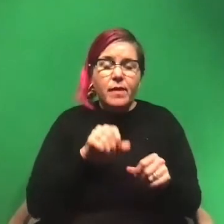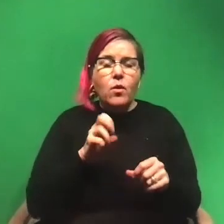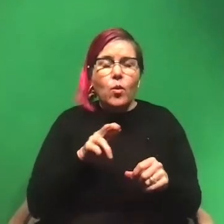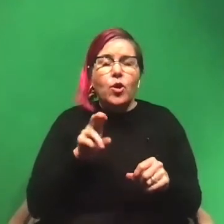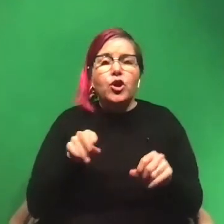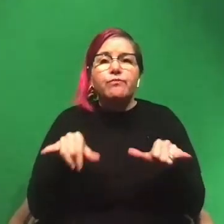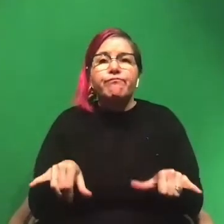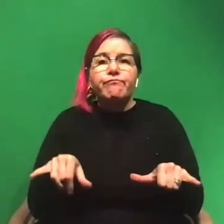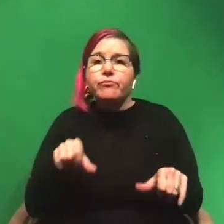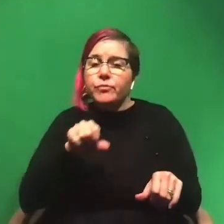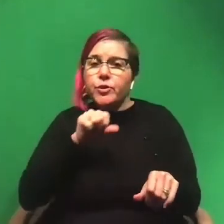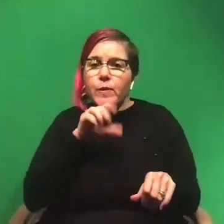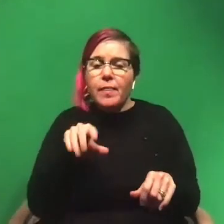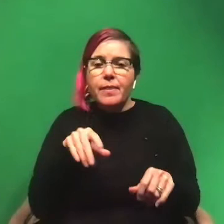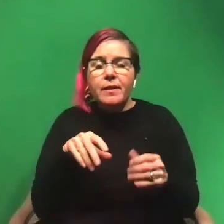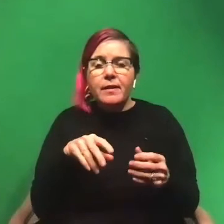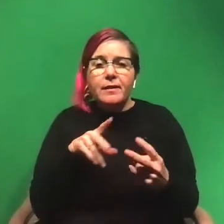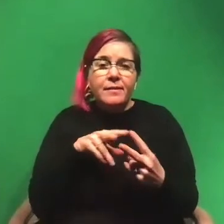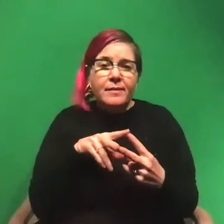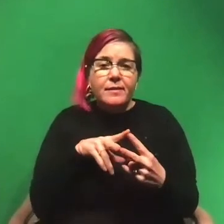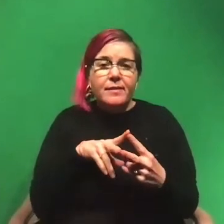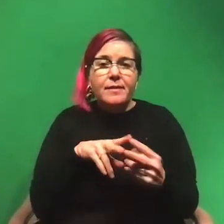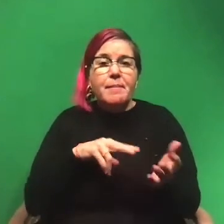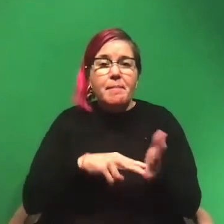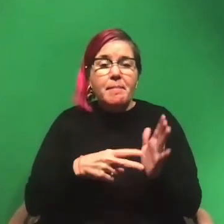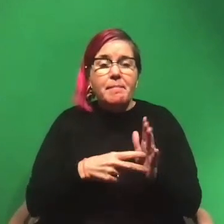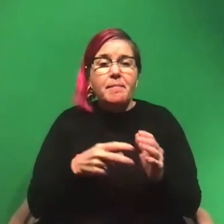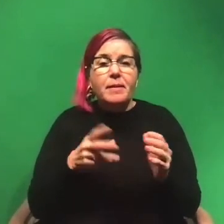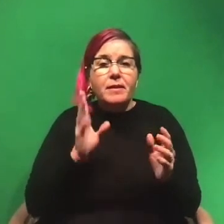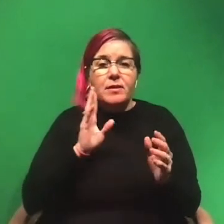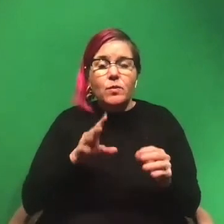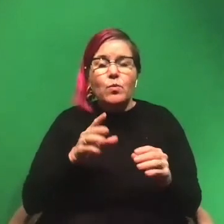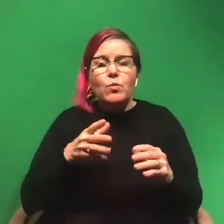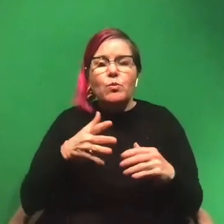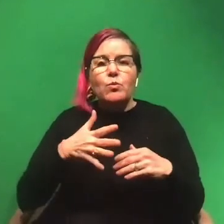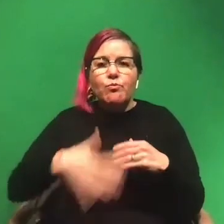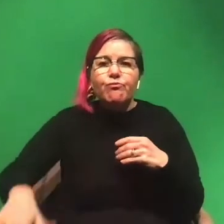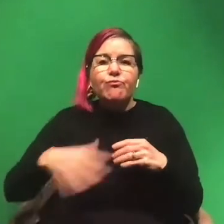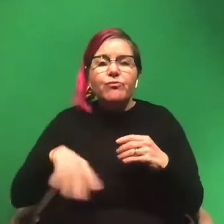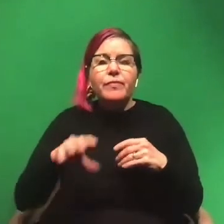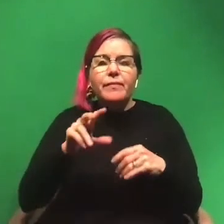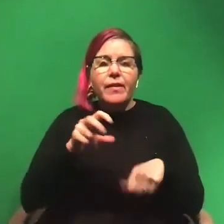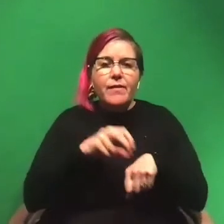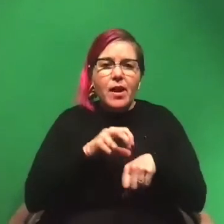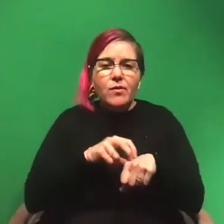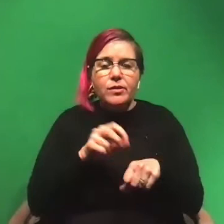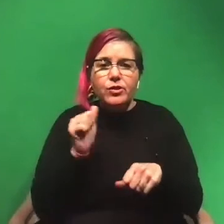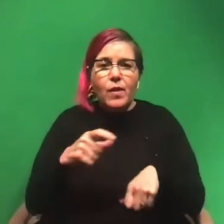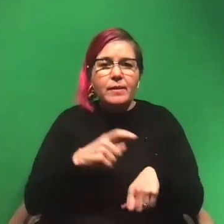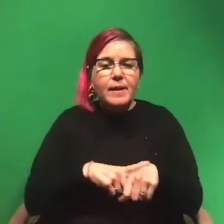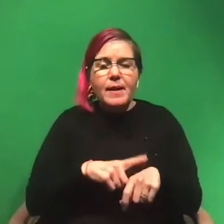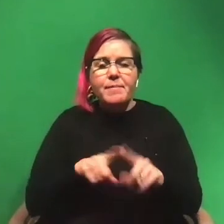means. Mean that you're not necessarily like shedding viruses at 100% of the time, but those sequences are